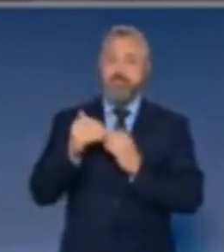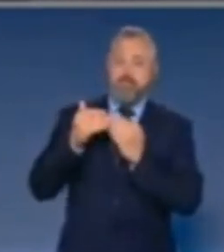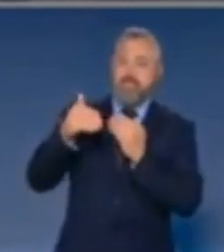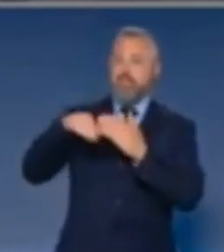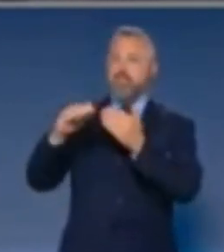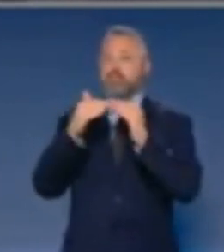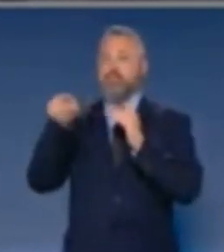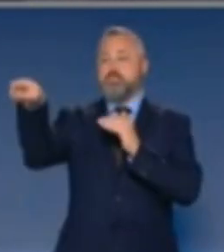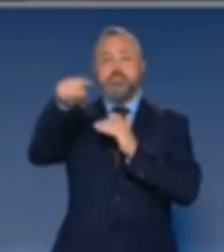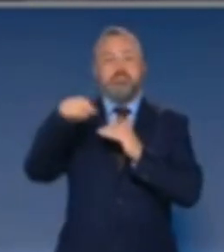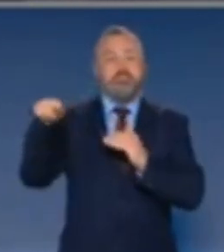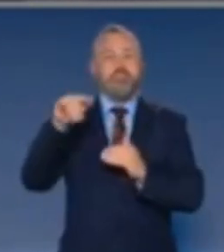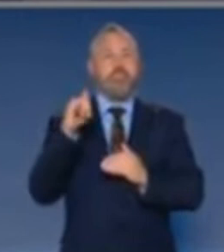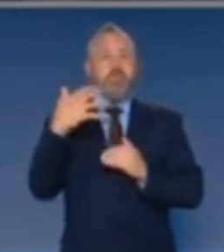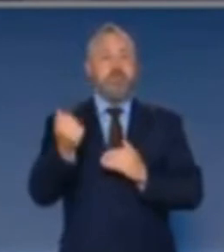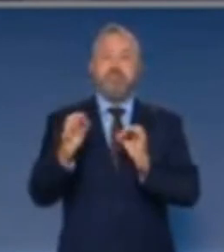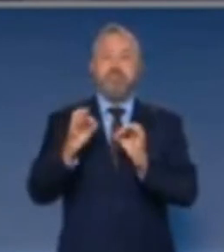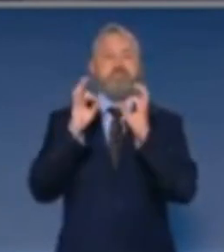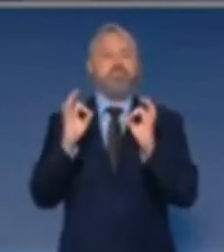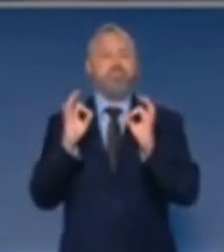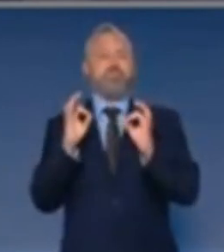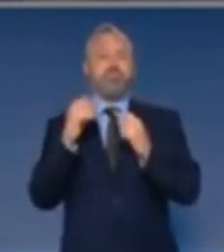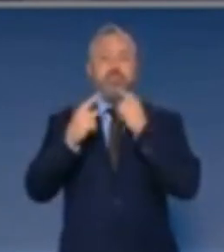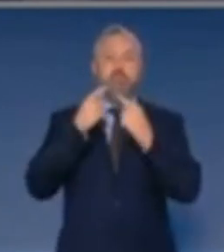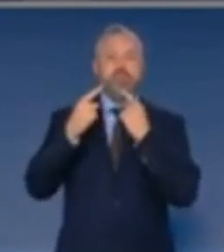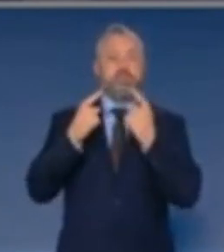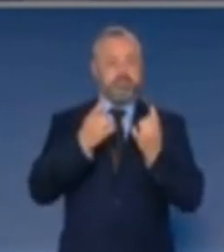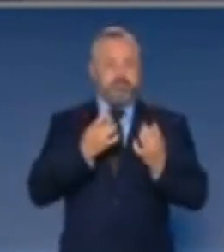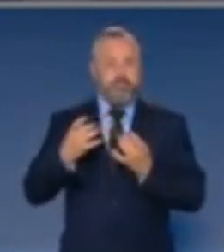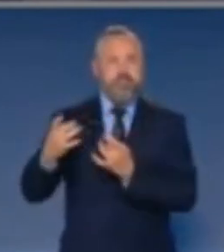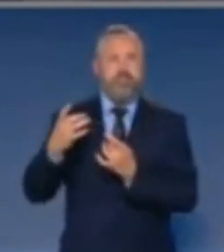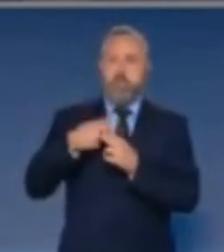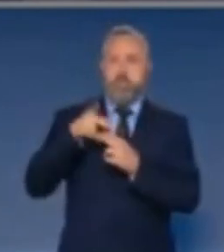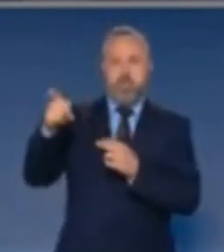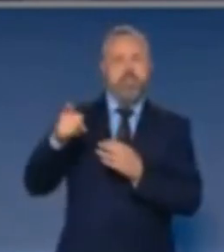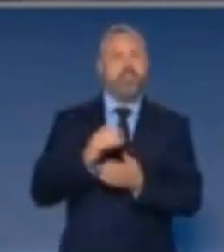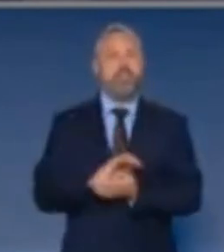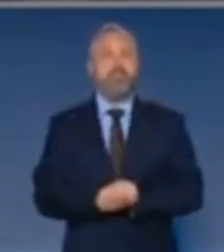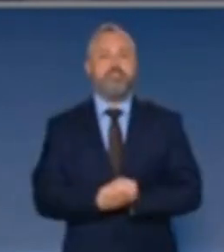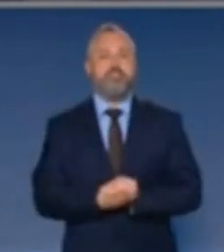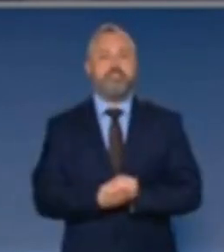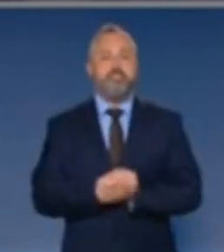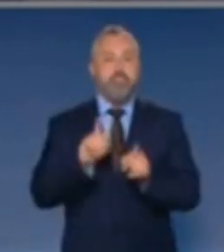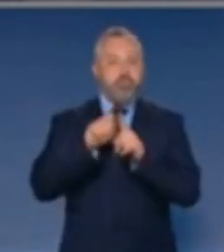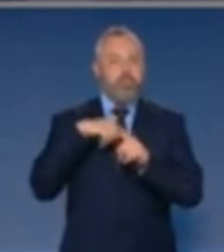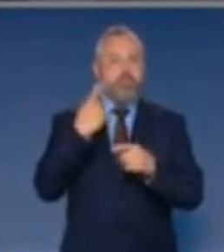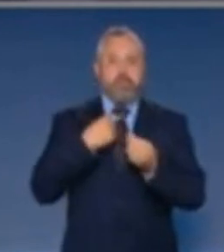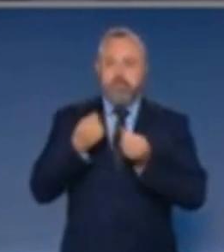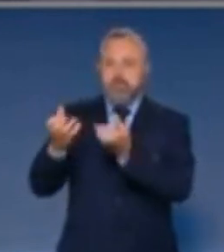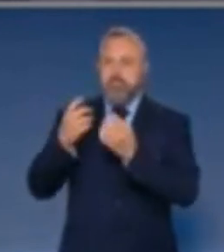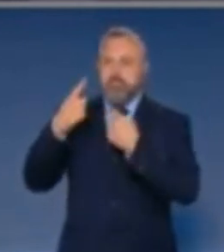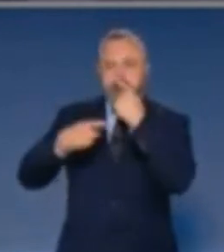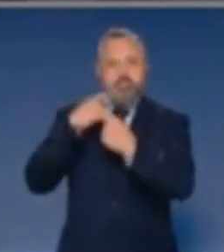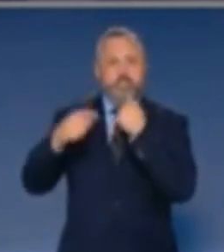specific material that is being prepared. Our vaccine communications program will also have culturally